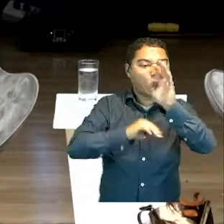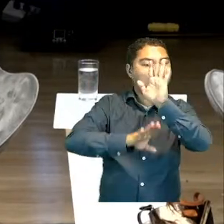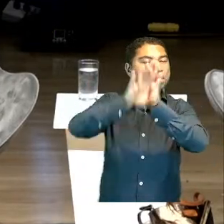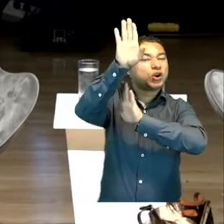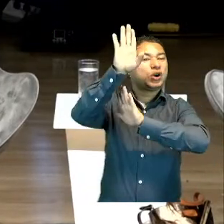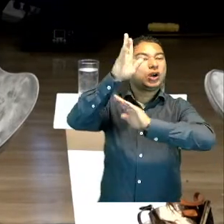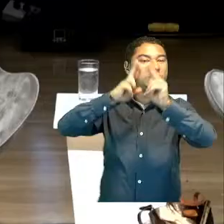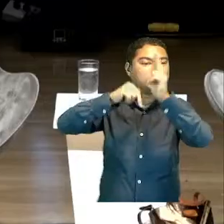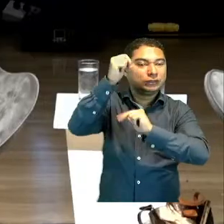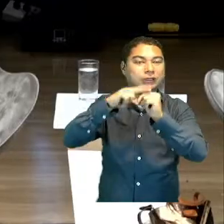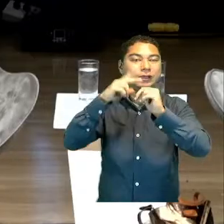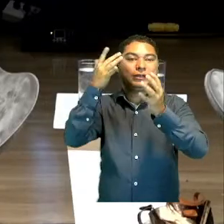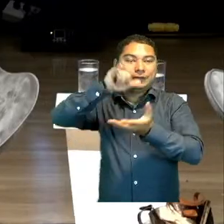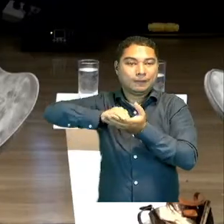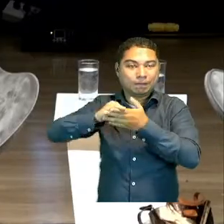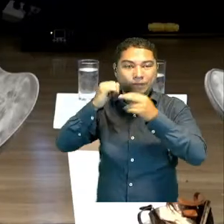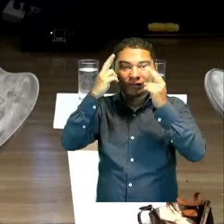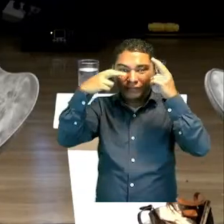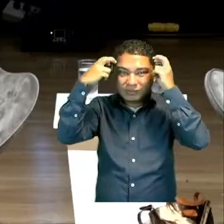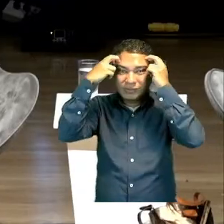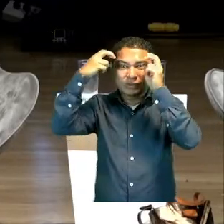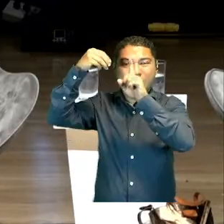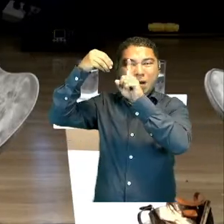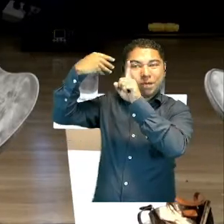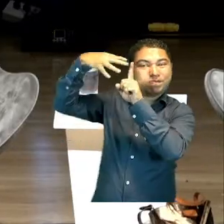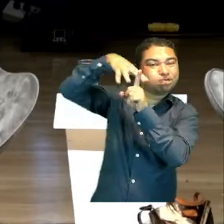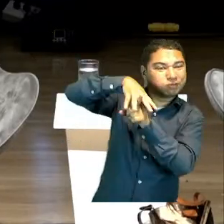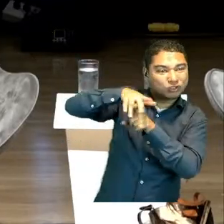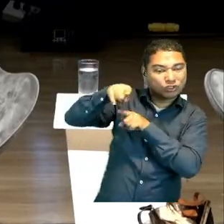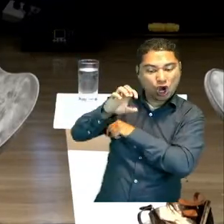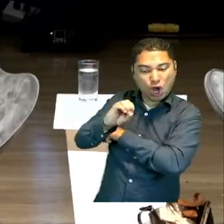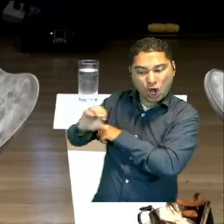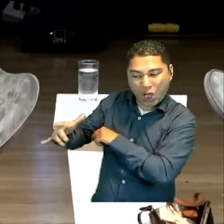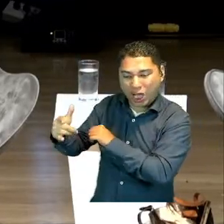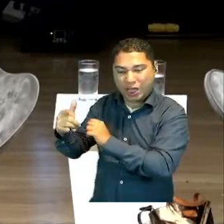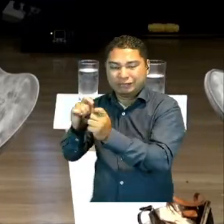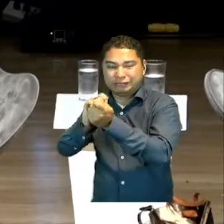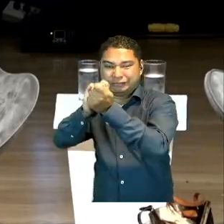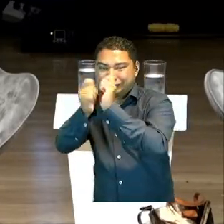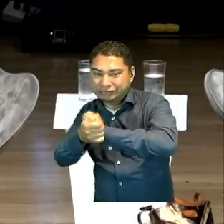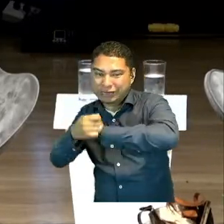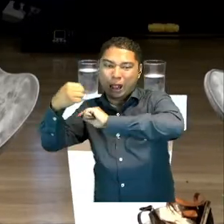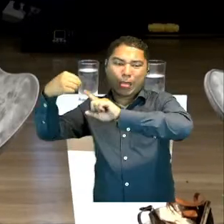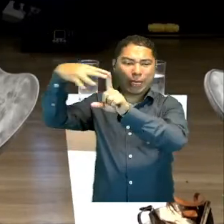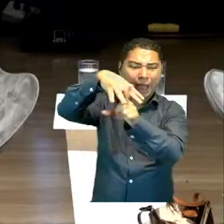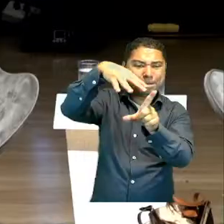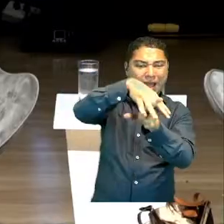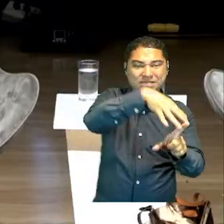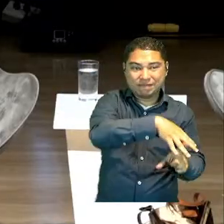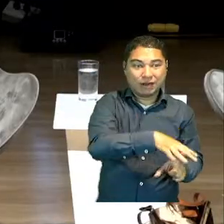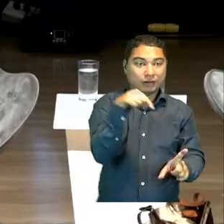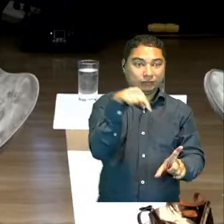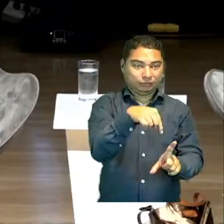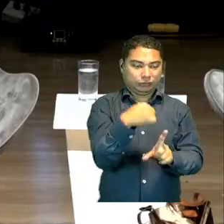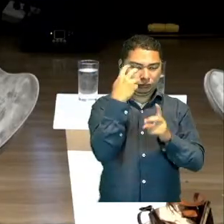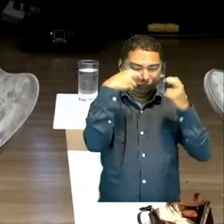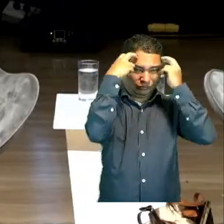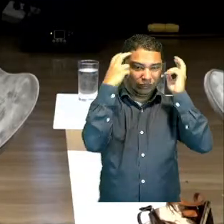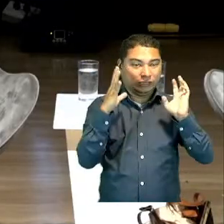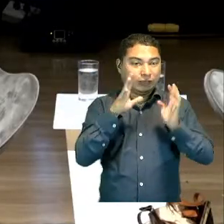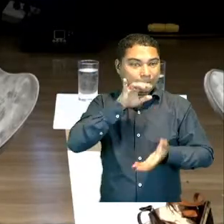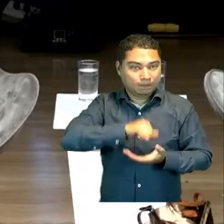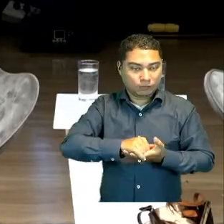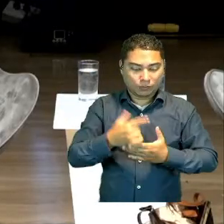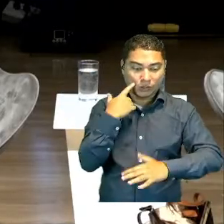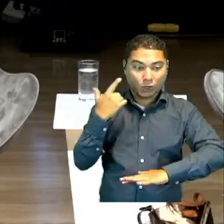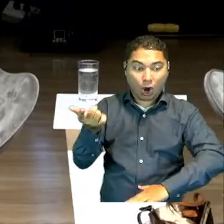of building knowledge that have been permeated by the Eurocentric and Western world, the dispossession ideology,